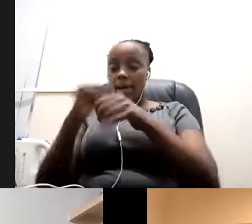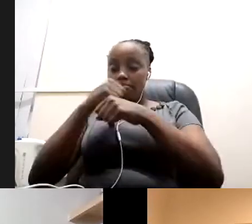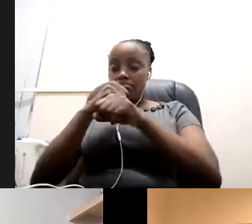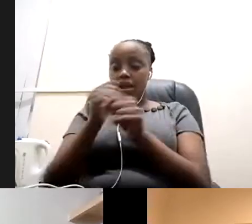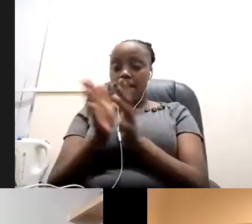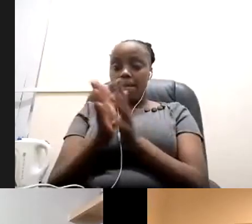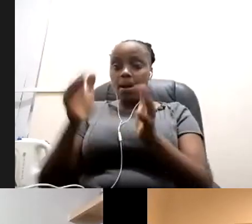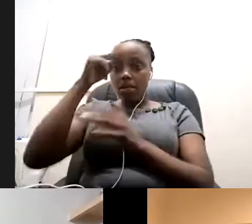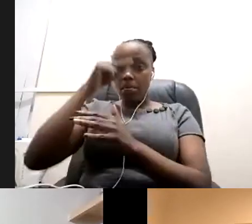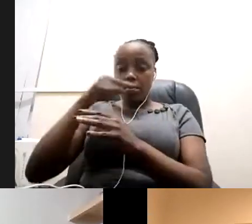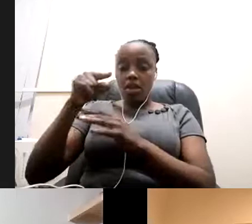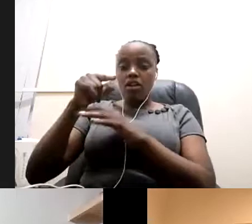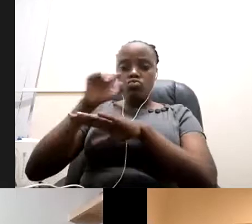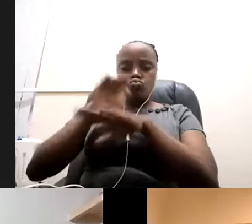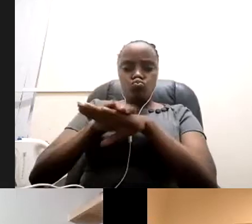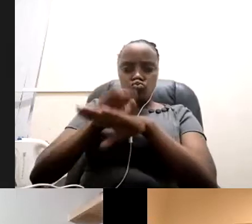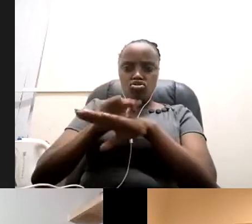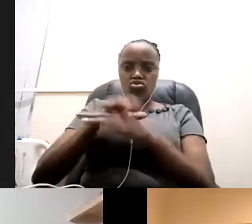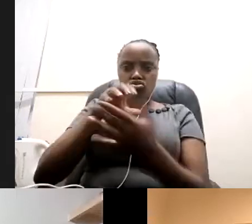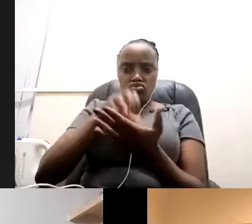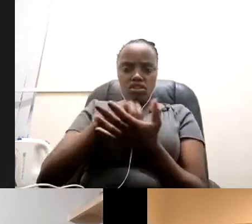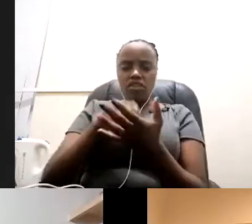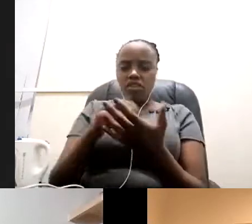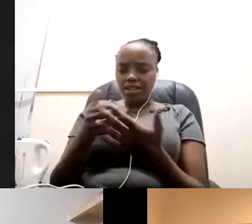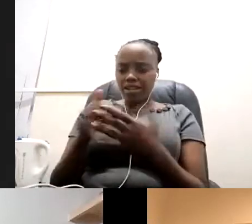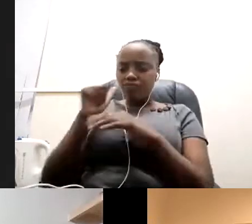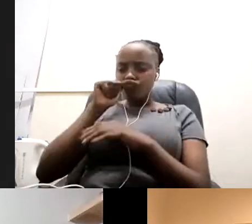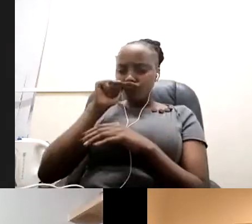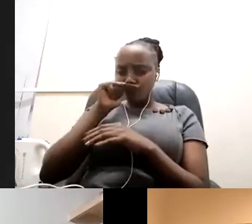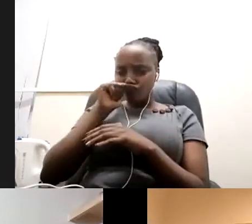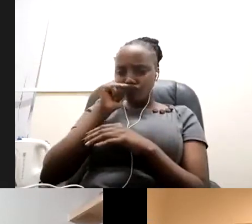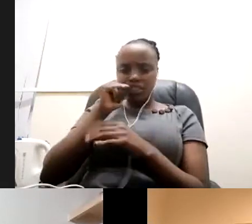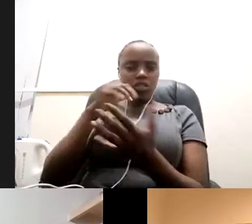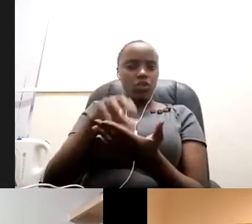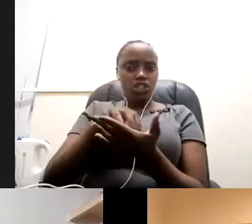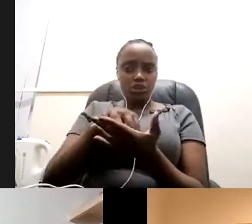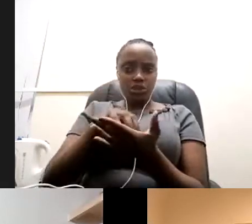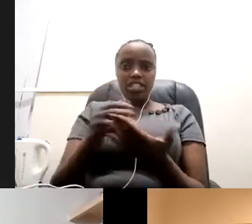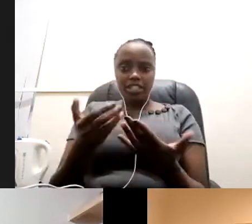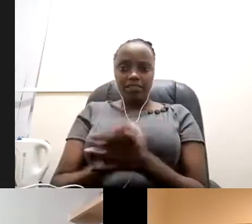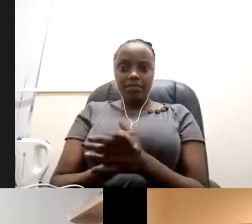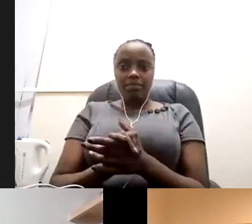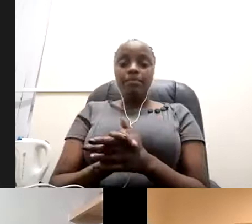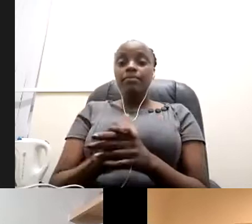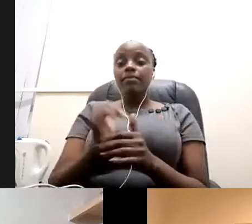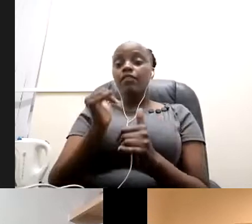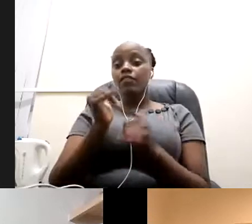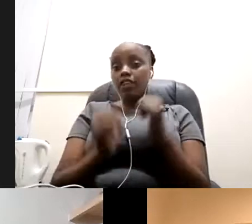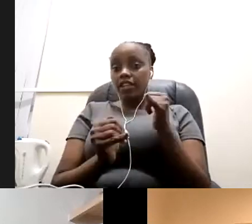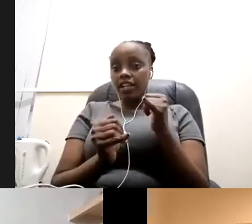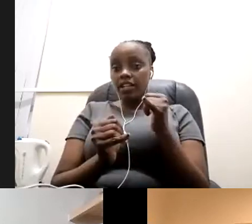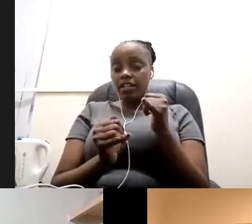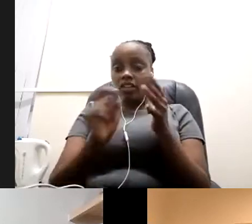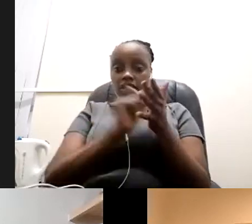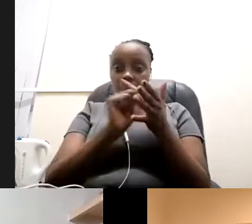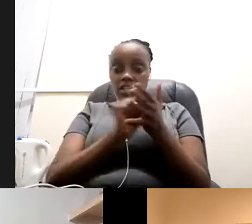good conditions, in scientific conditions. And finally, Secretary